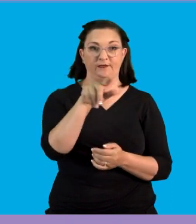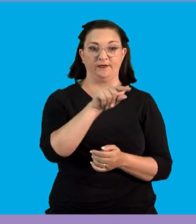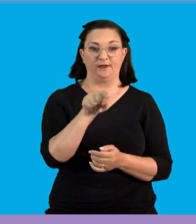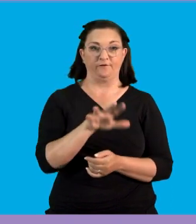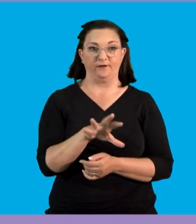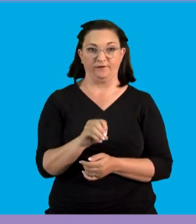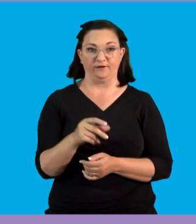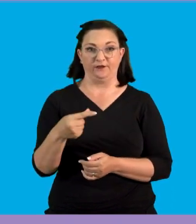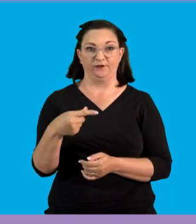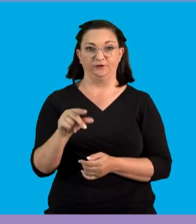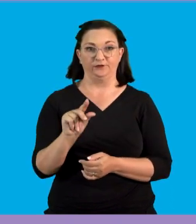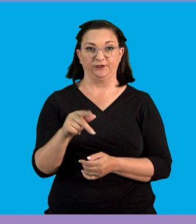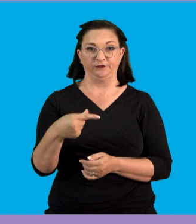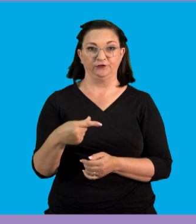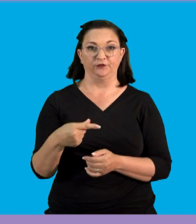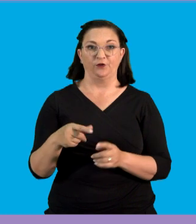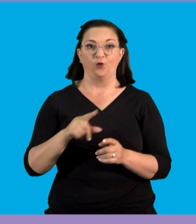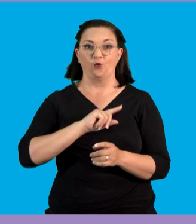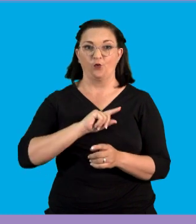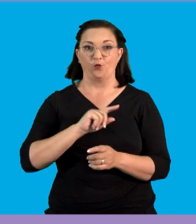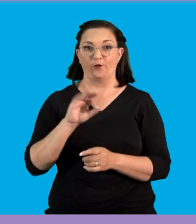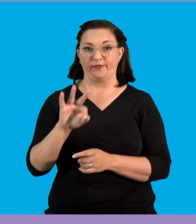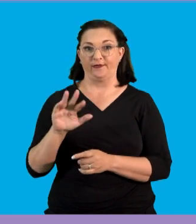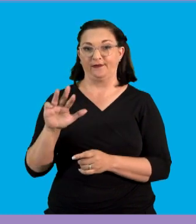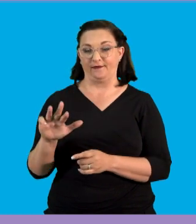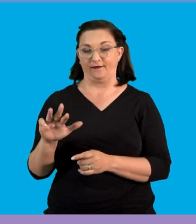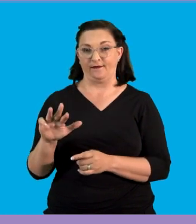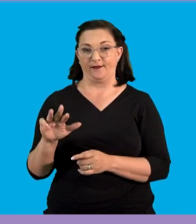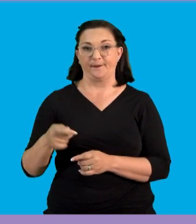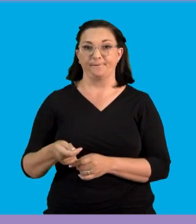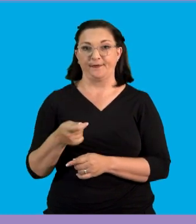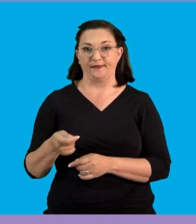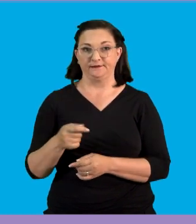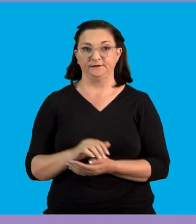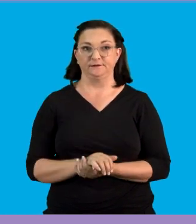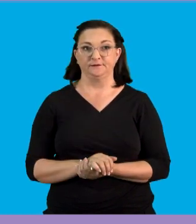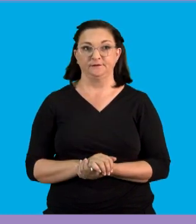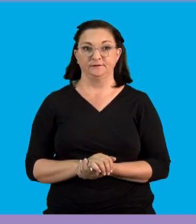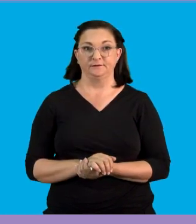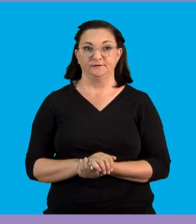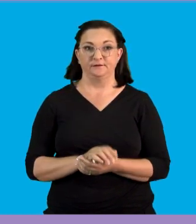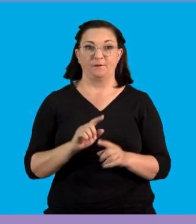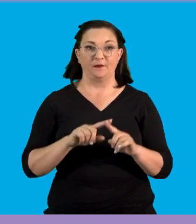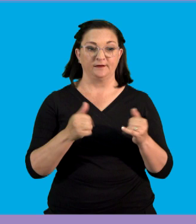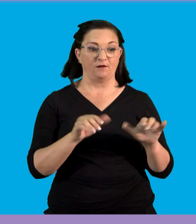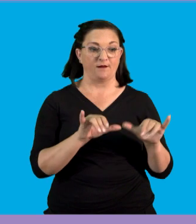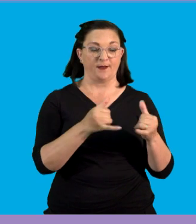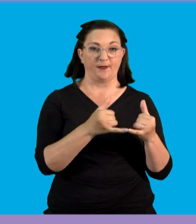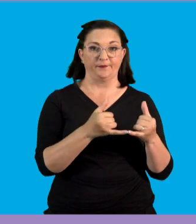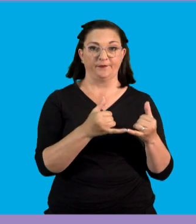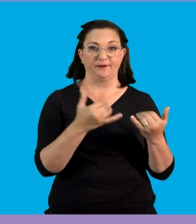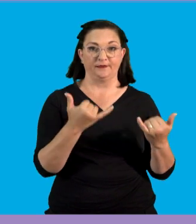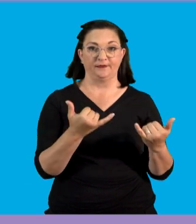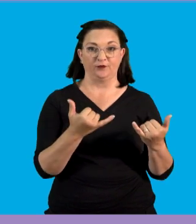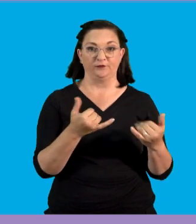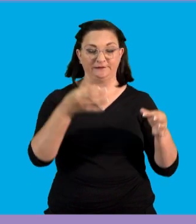17/50 kg of copper for 39 pans. The company that ordered the pans has